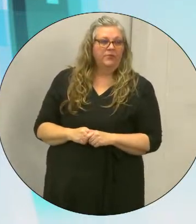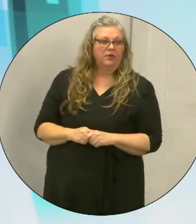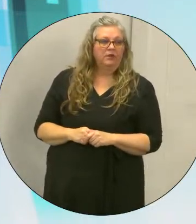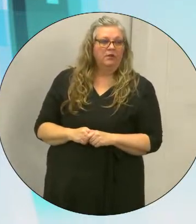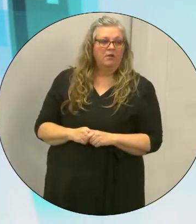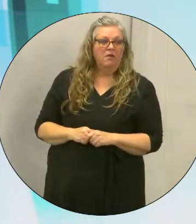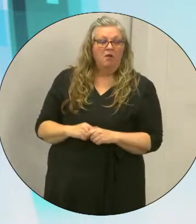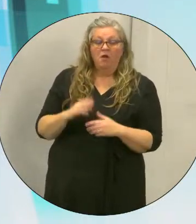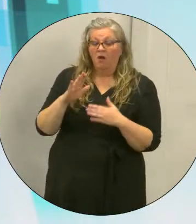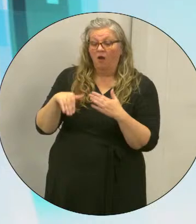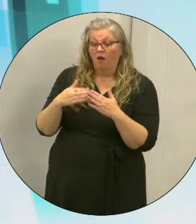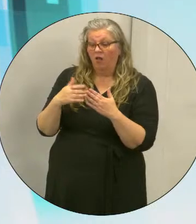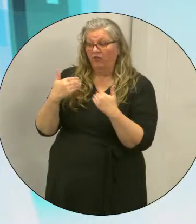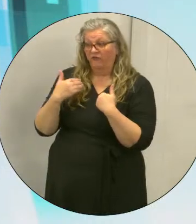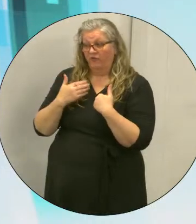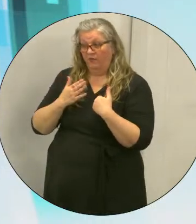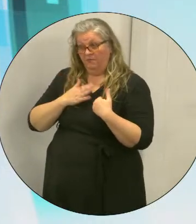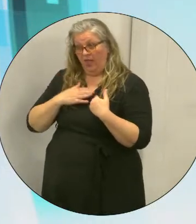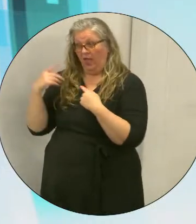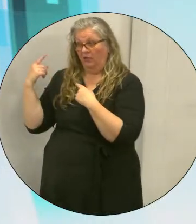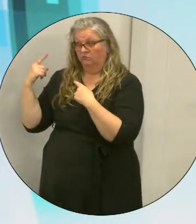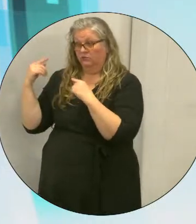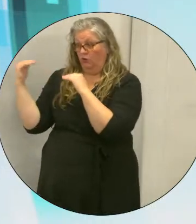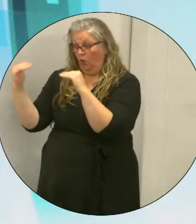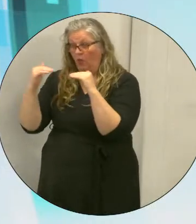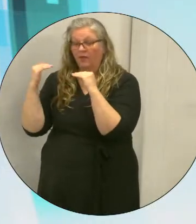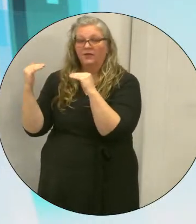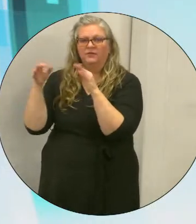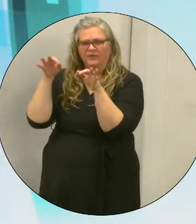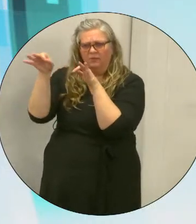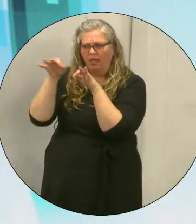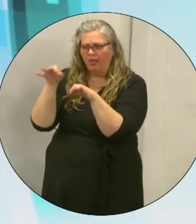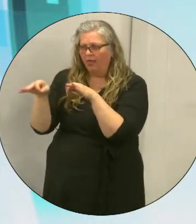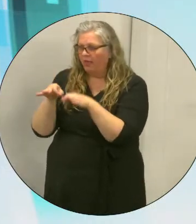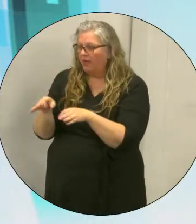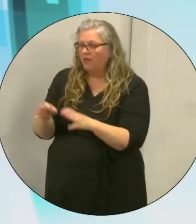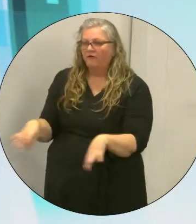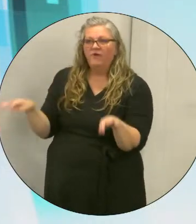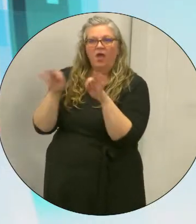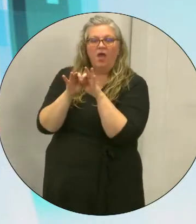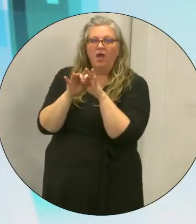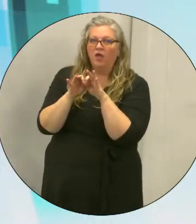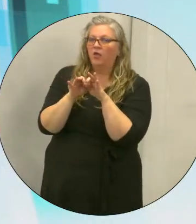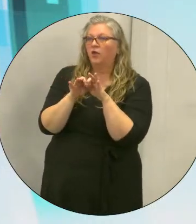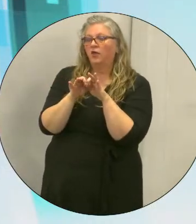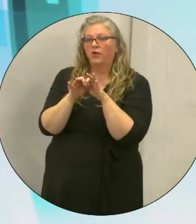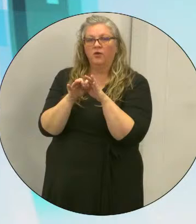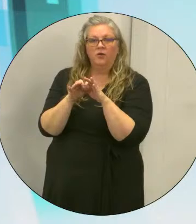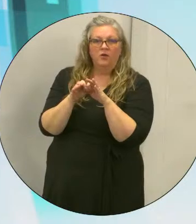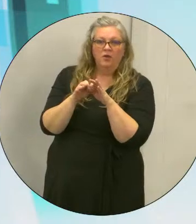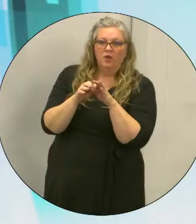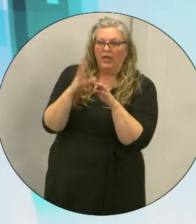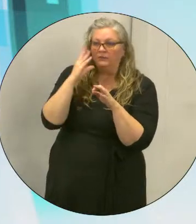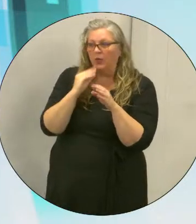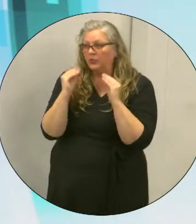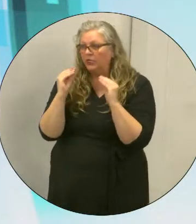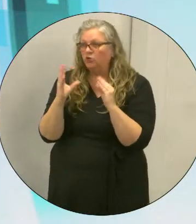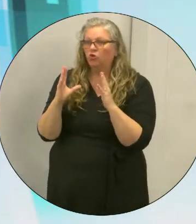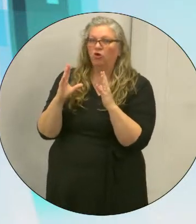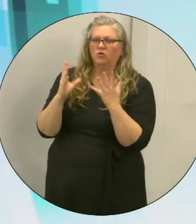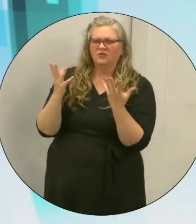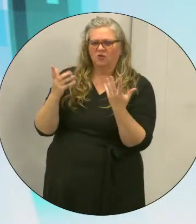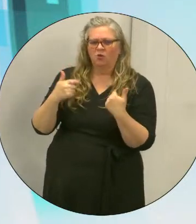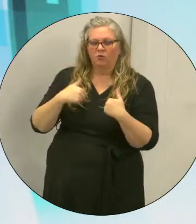All of my colleagues have offered very good accounts of the value of music education, the value of experienced teachers. So I'm going to offer a